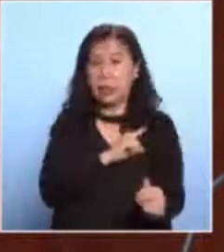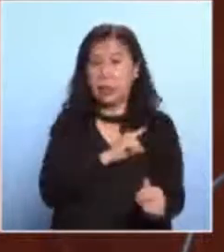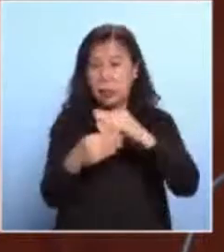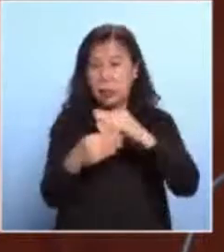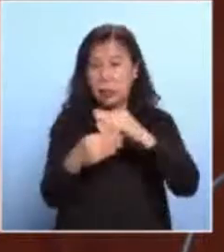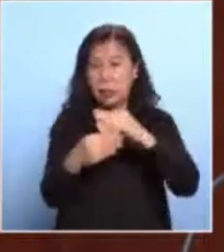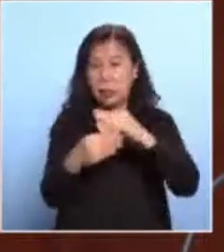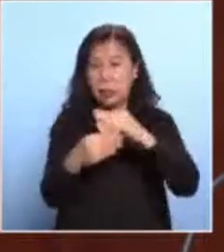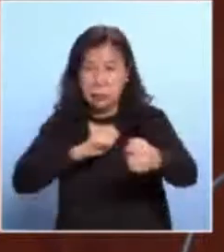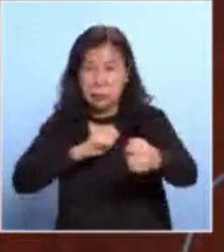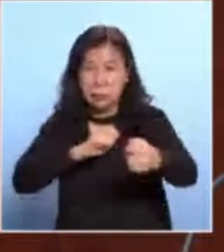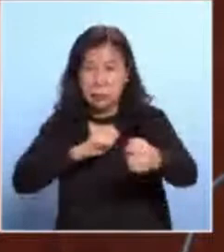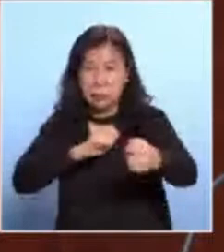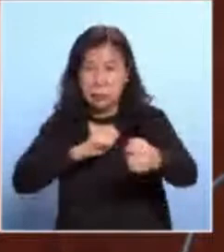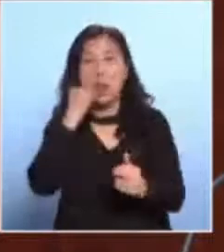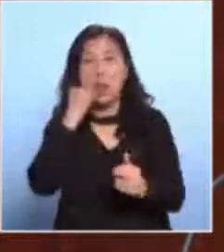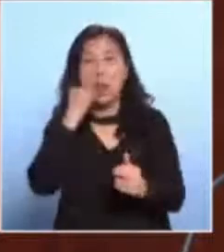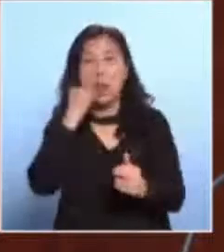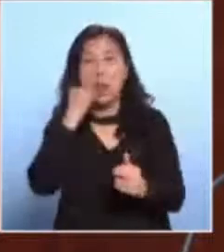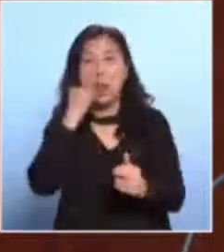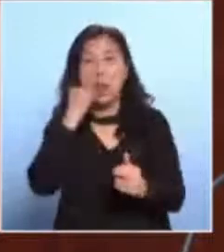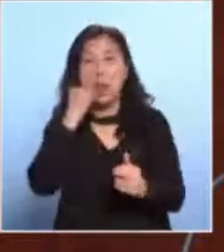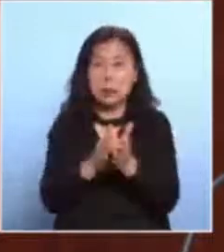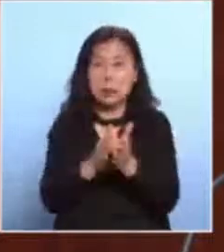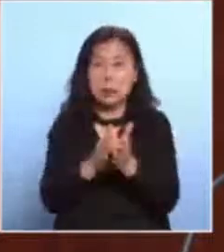and elderly households.